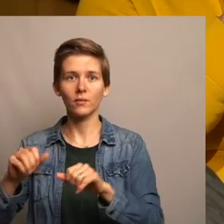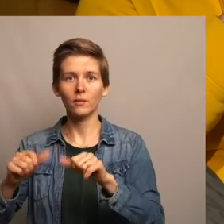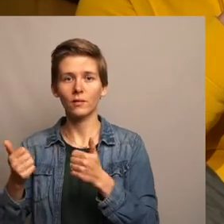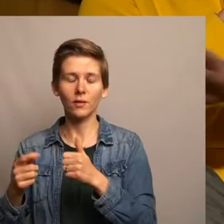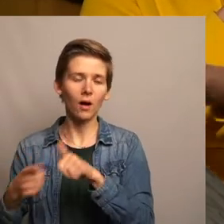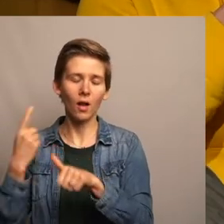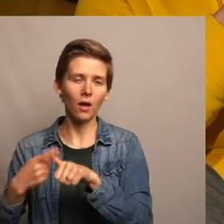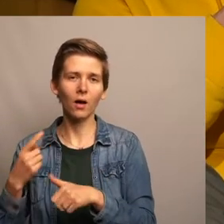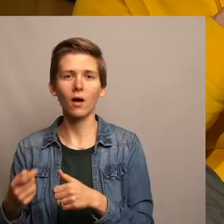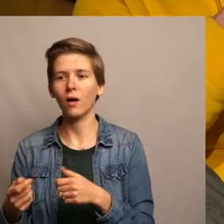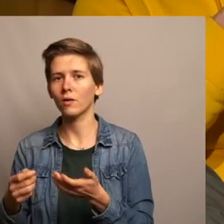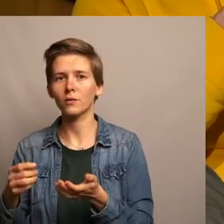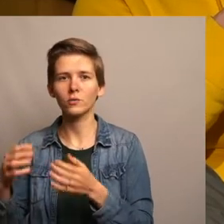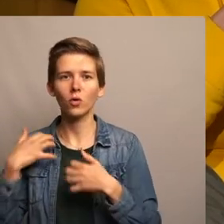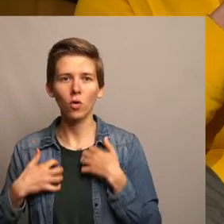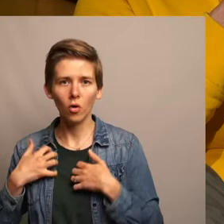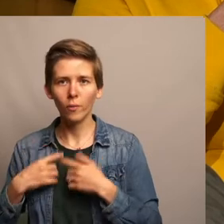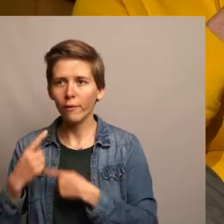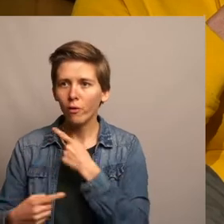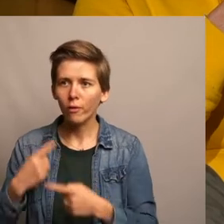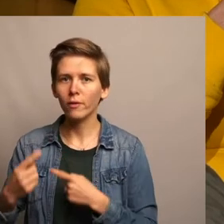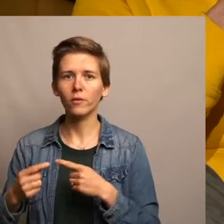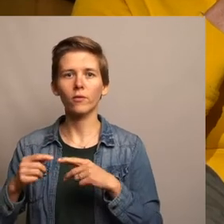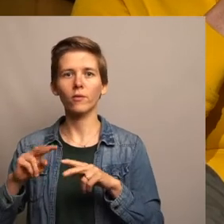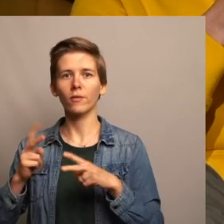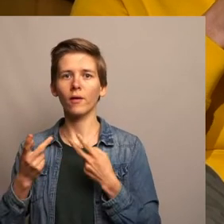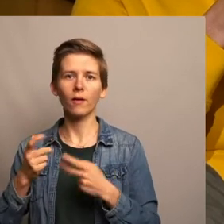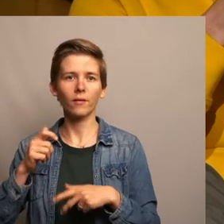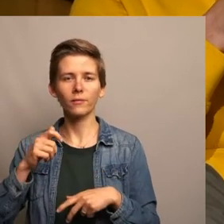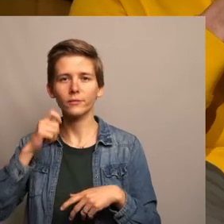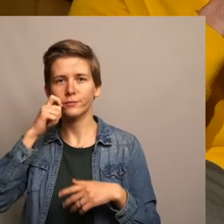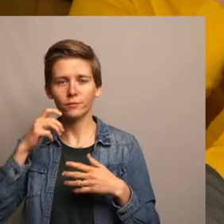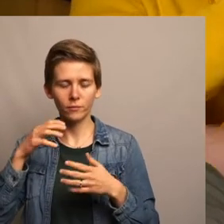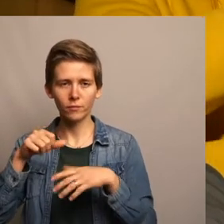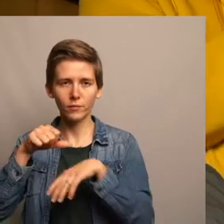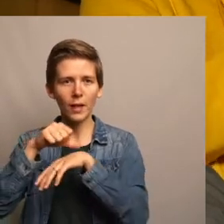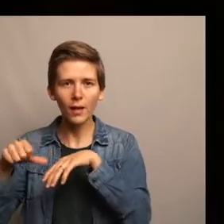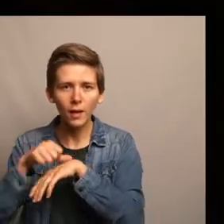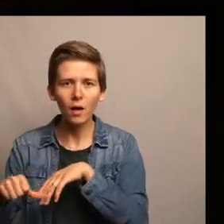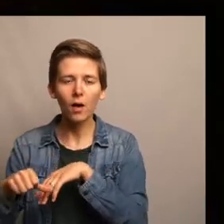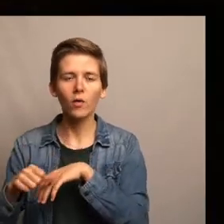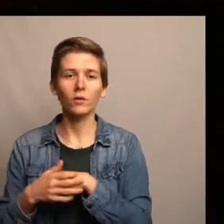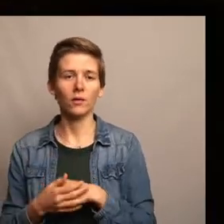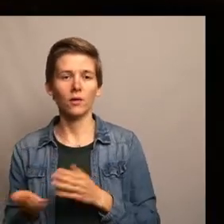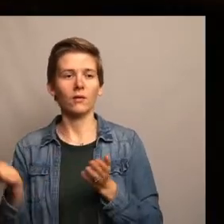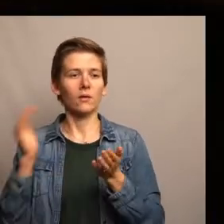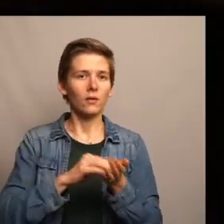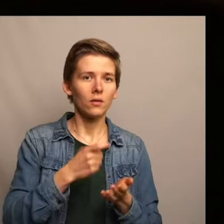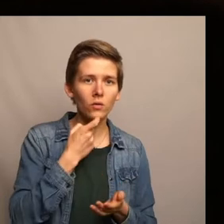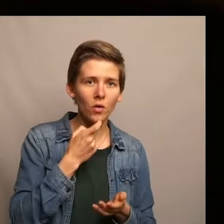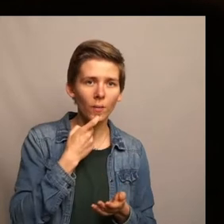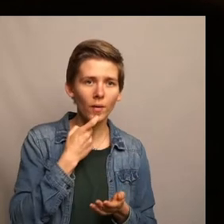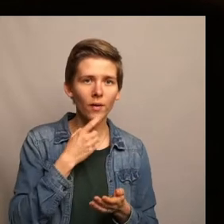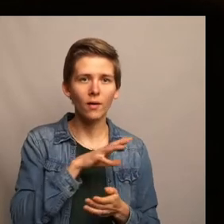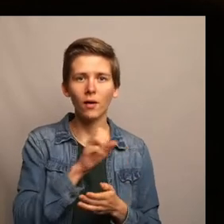reception center and you stop everything. So what kind of struggle, what kind of situation you will face?